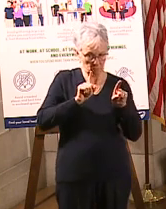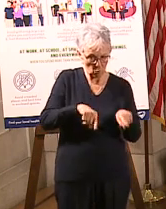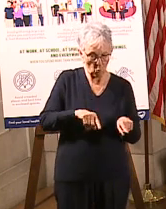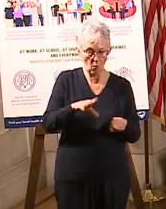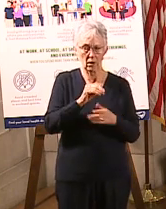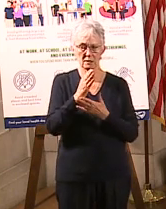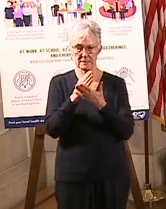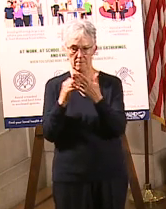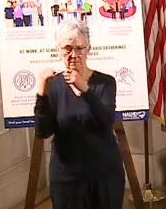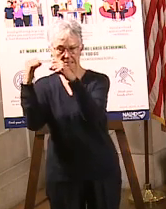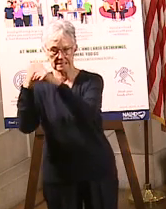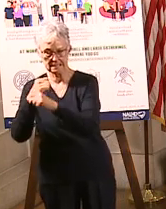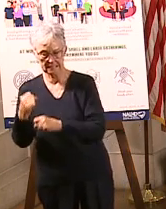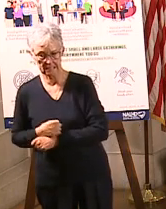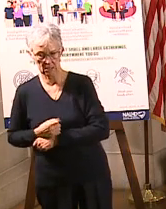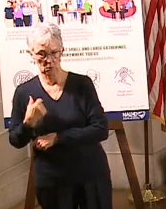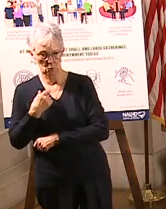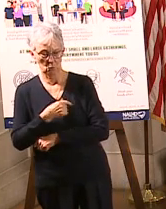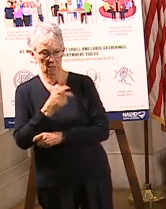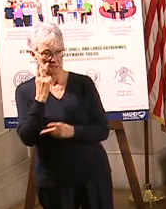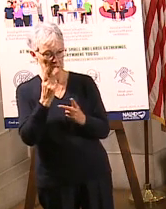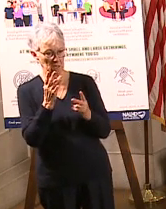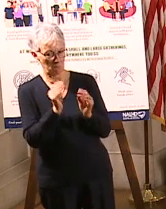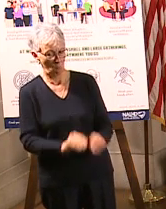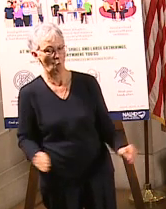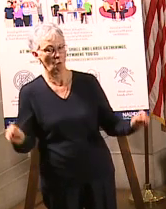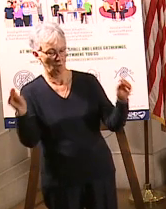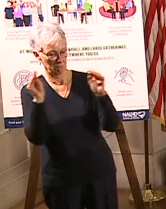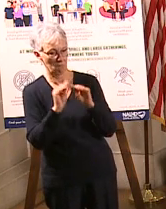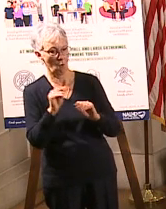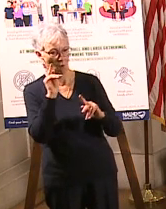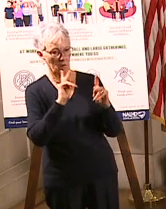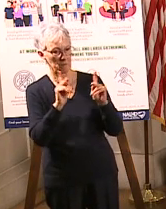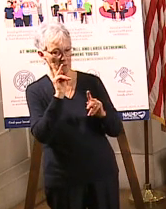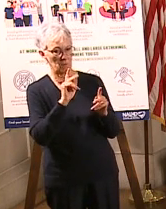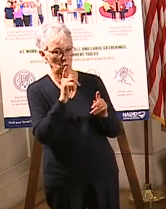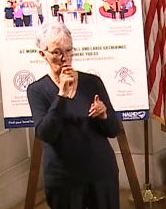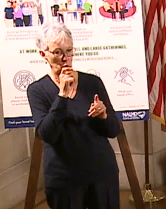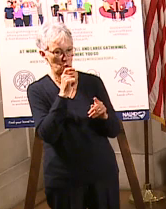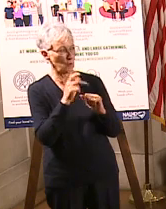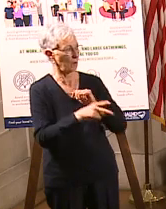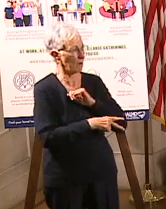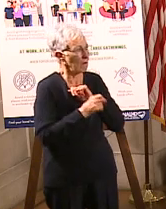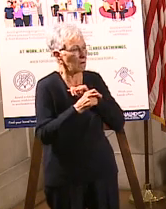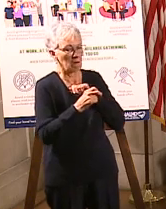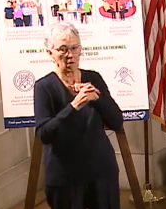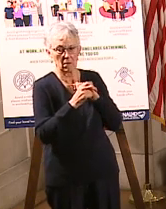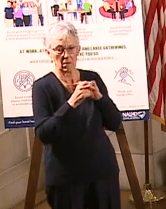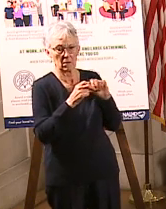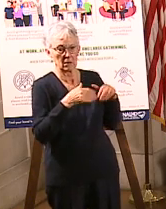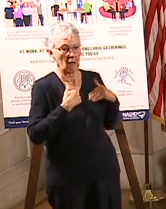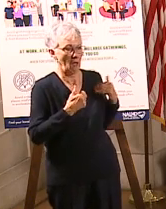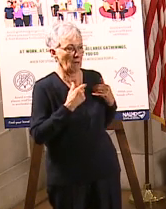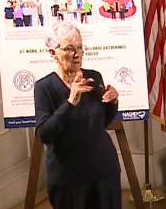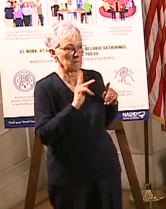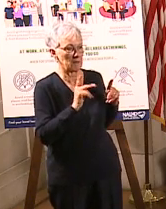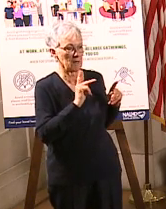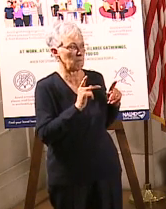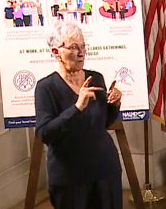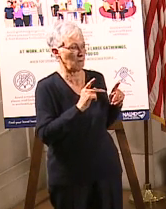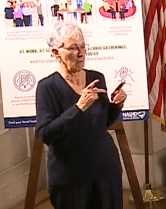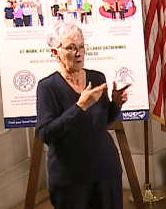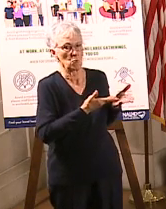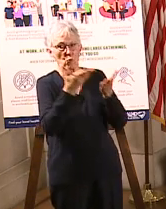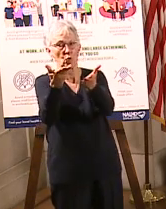how we're seeing a significant increase in human trafficking. I also want to thank, there's a lot of really important agencies, and if I